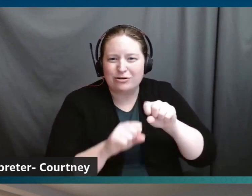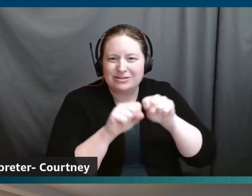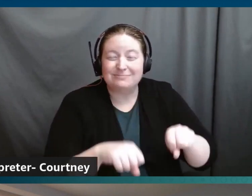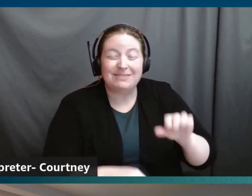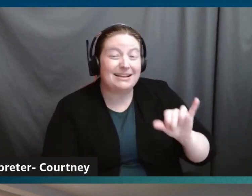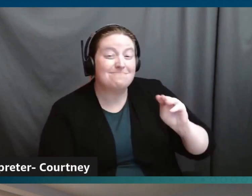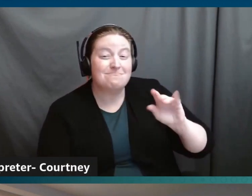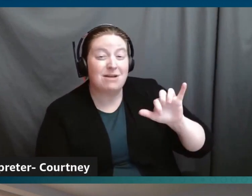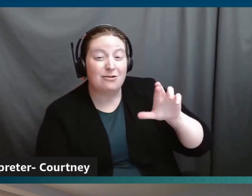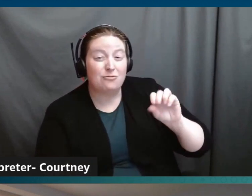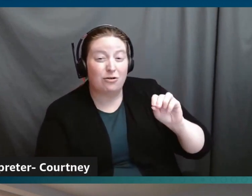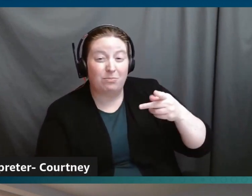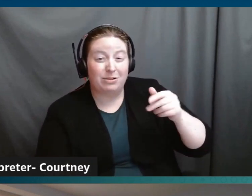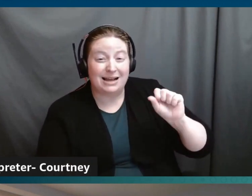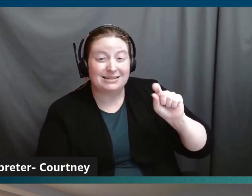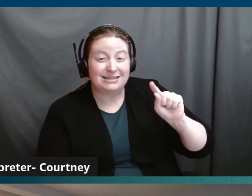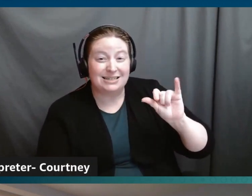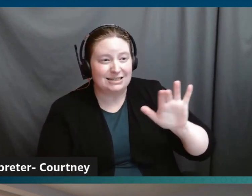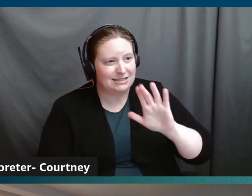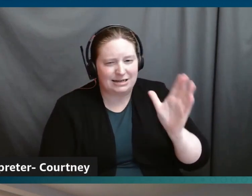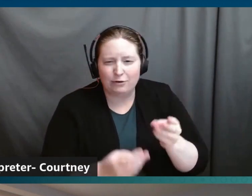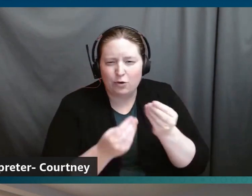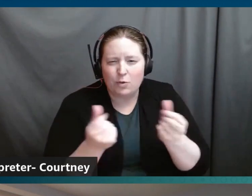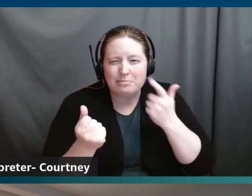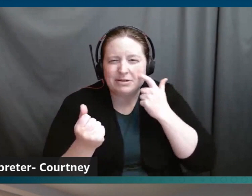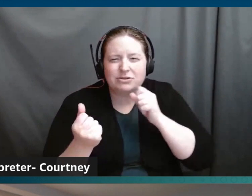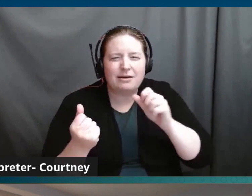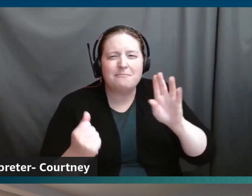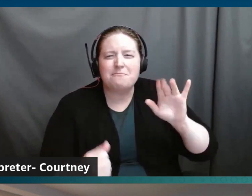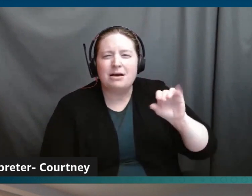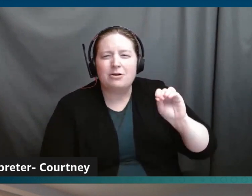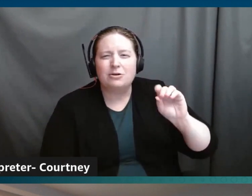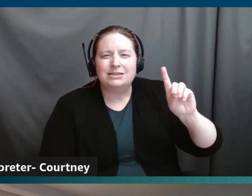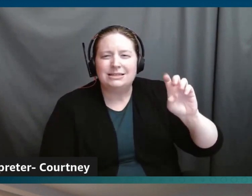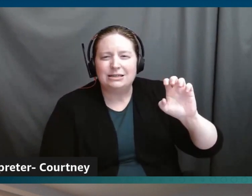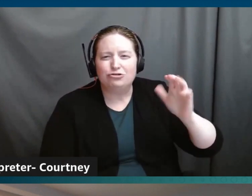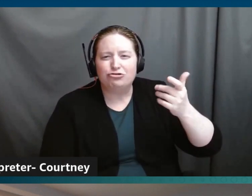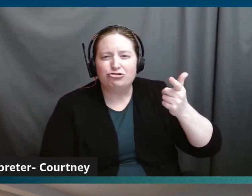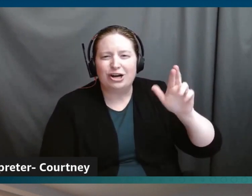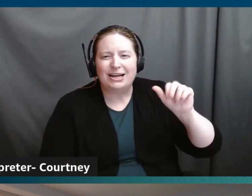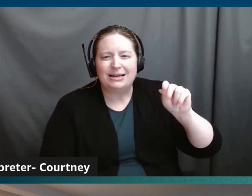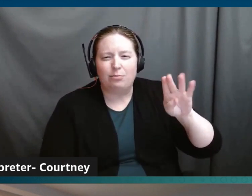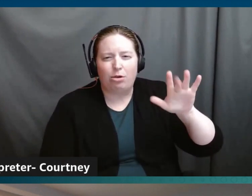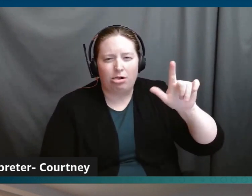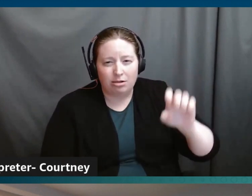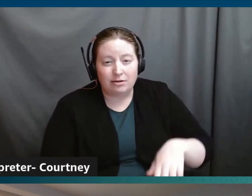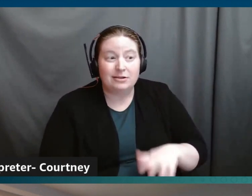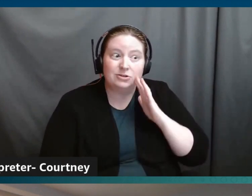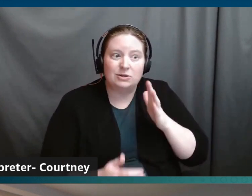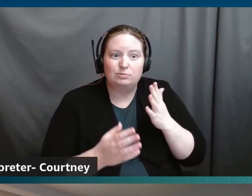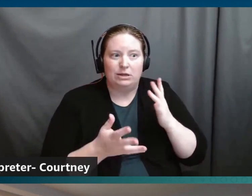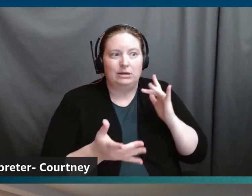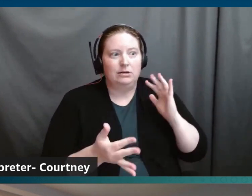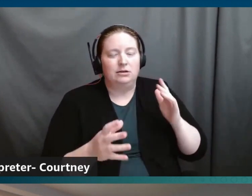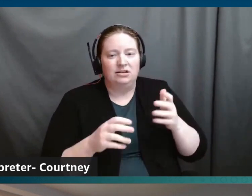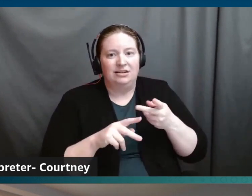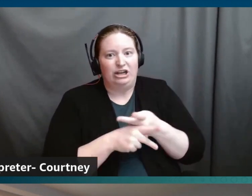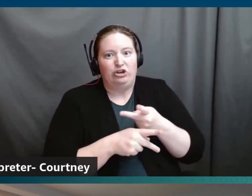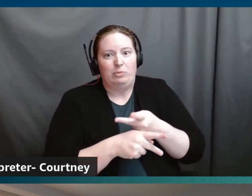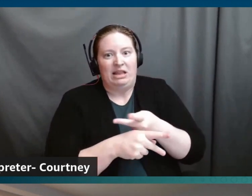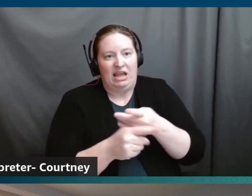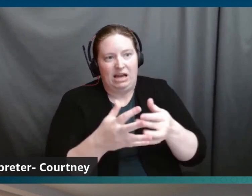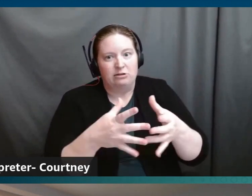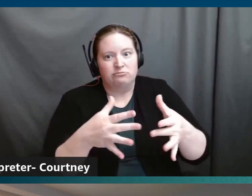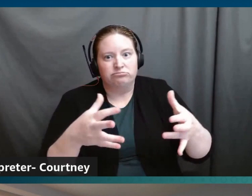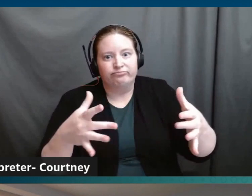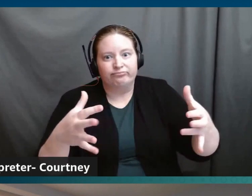microplastics never go away because they're not biodegradable. So it's been accumulating, and there was a way that by